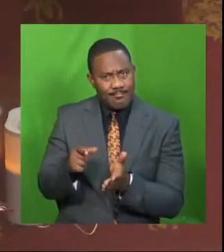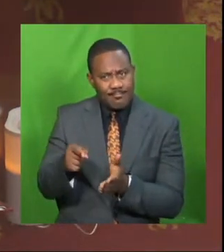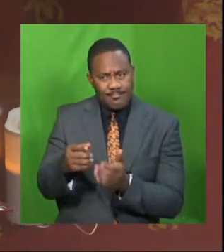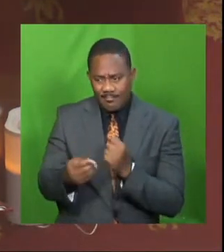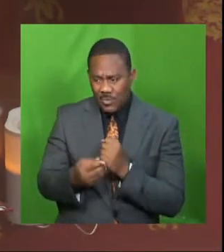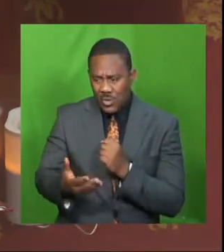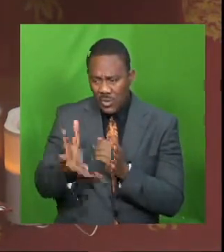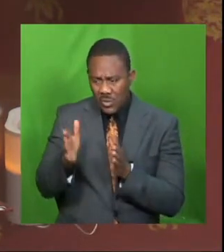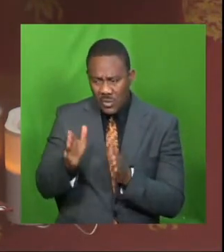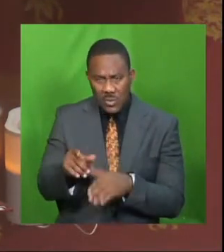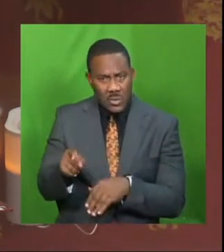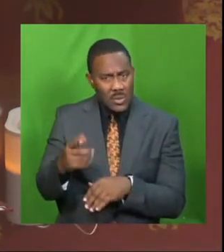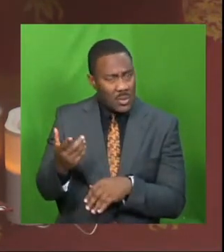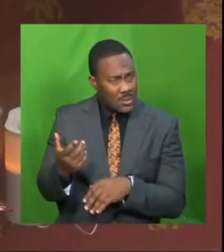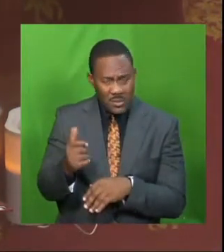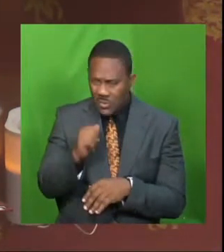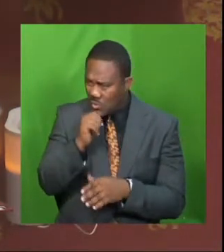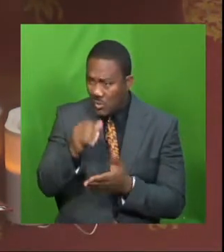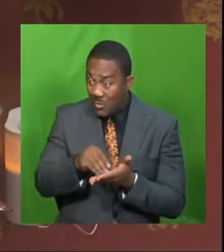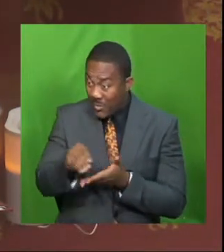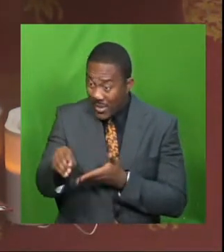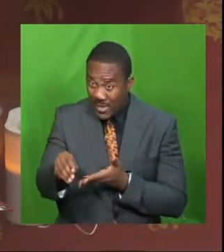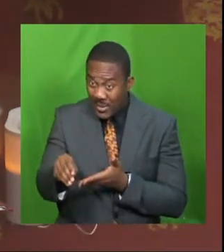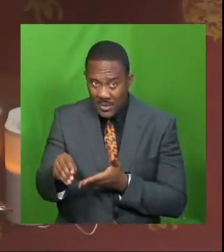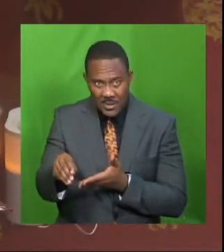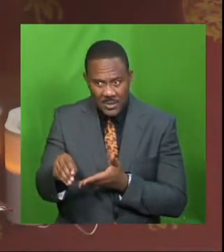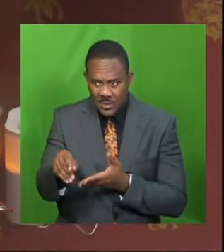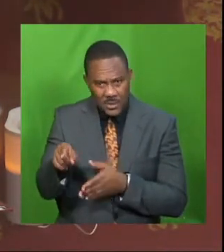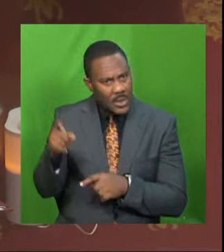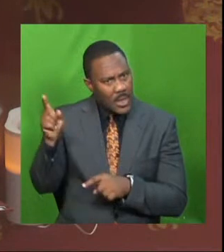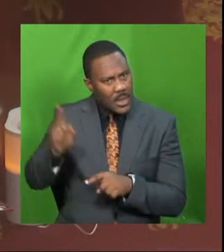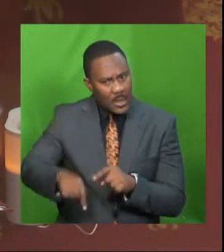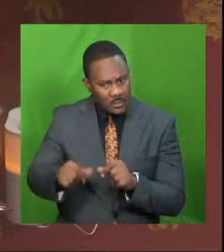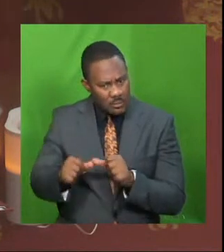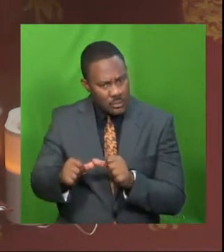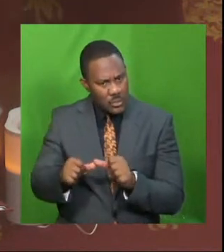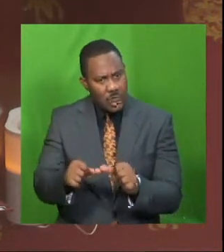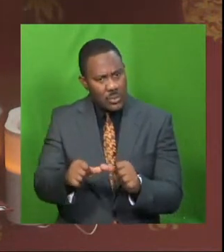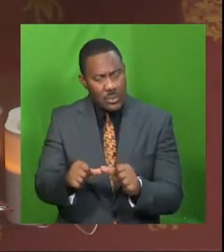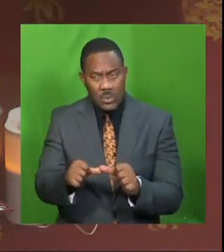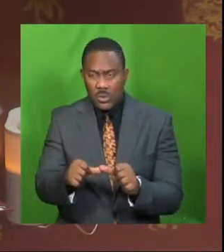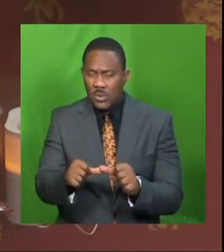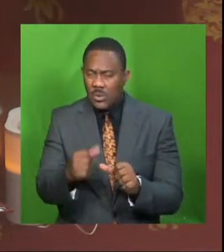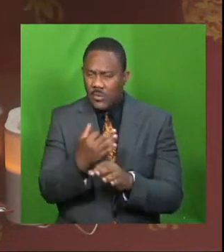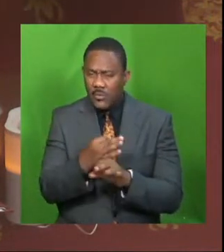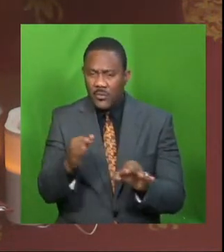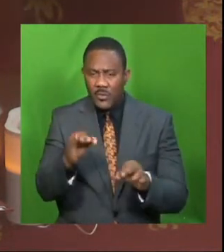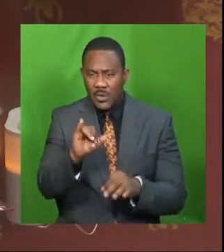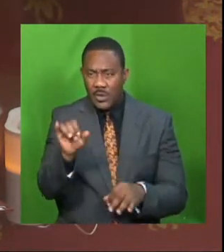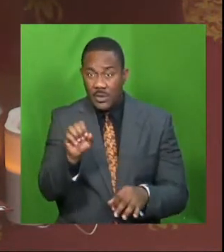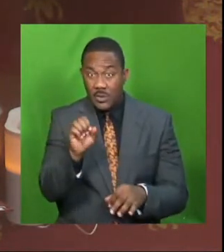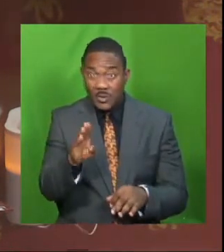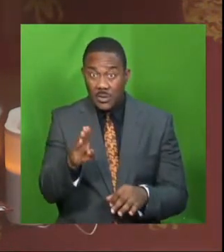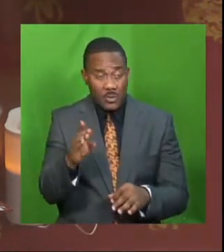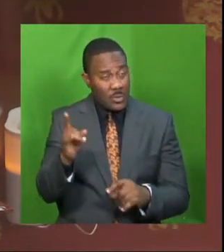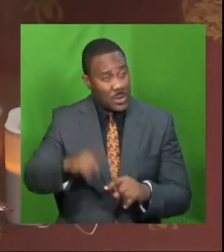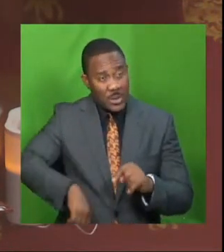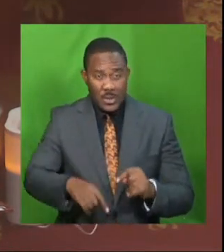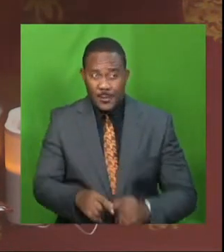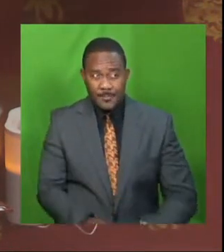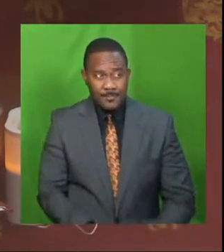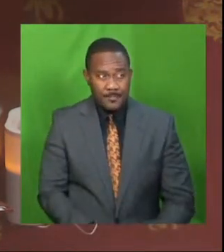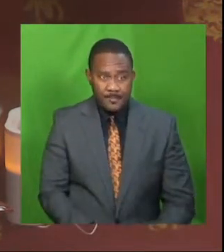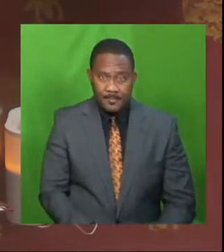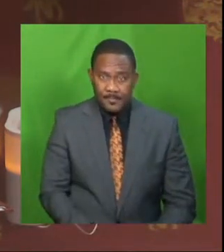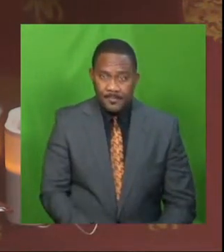sacrosanct free job is questionable. And they score us very, very low on that. When media houses are not able to make